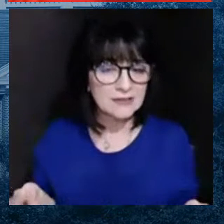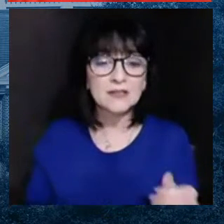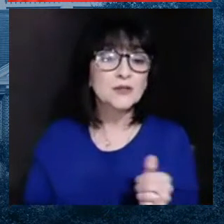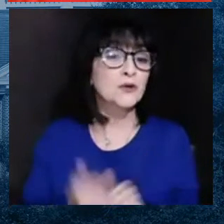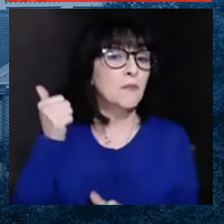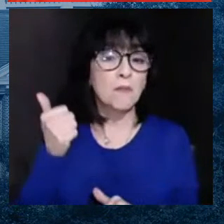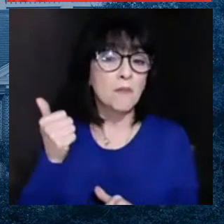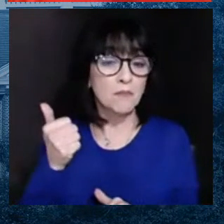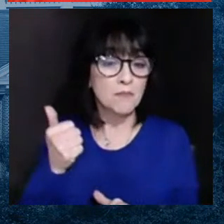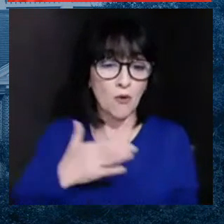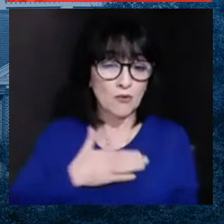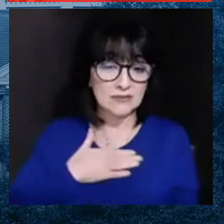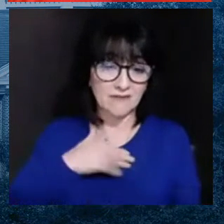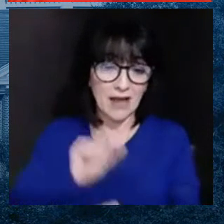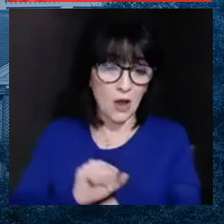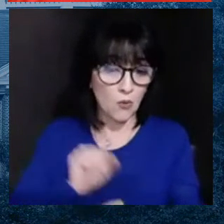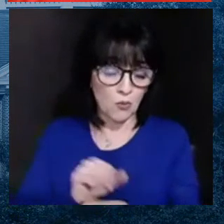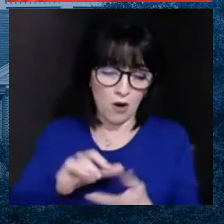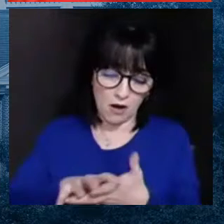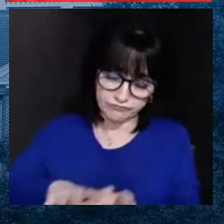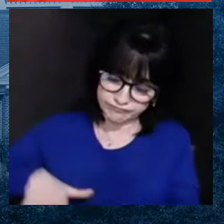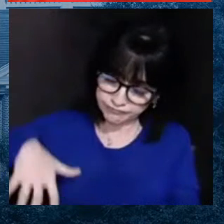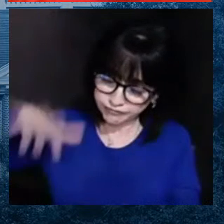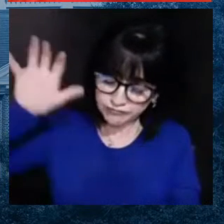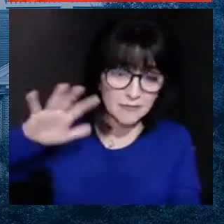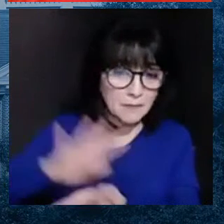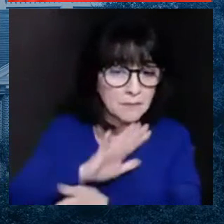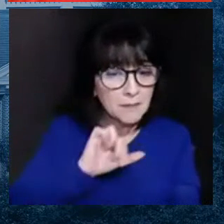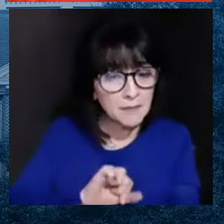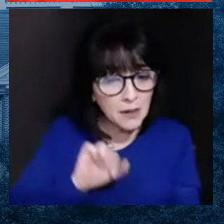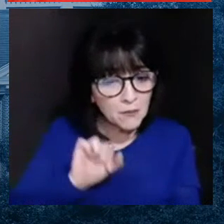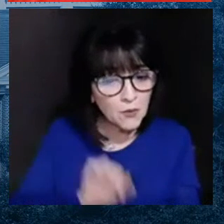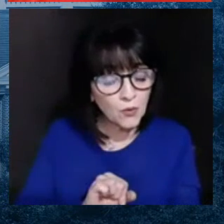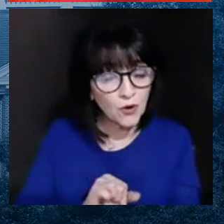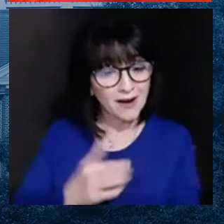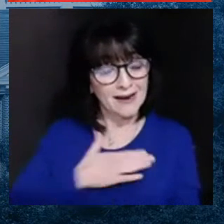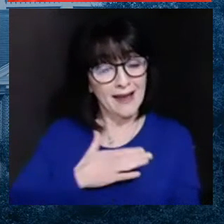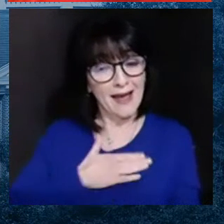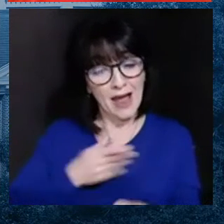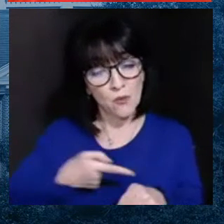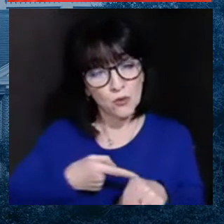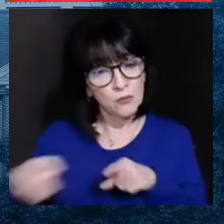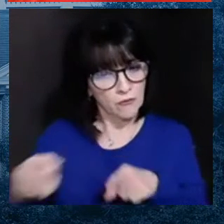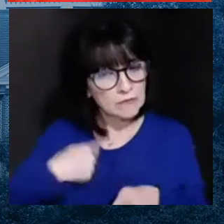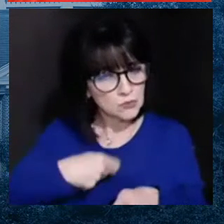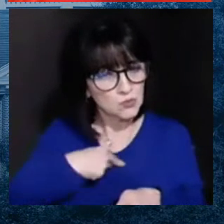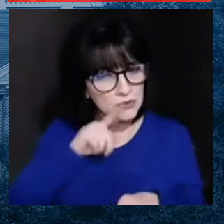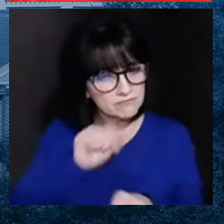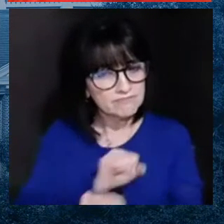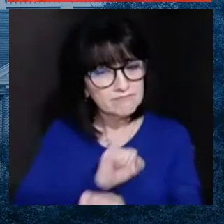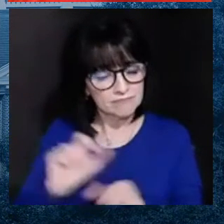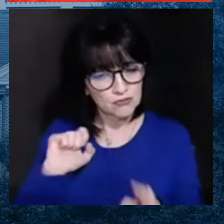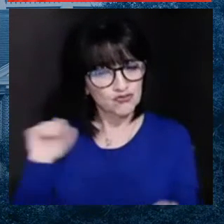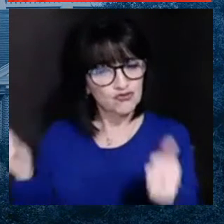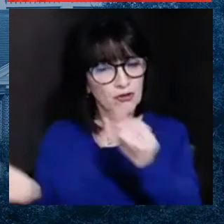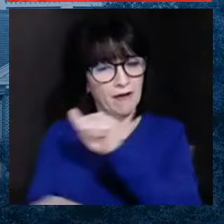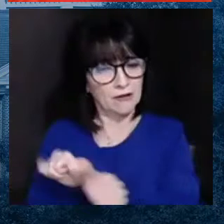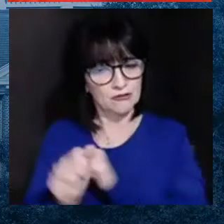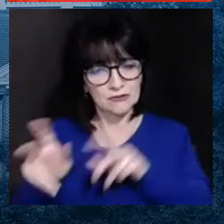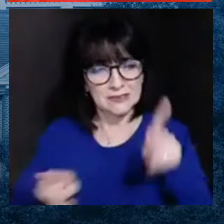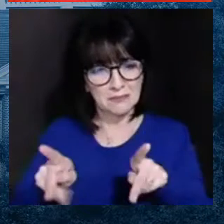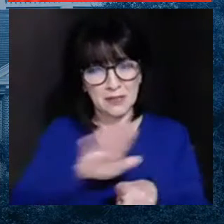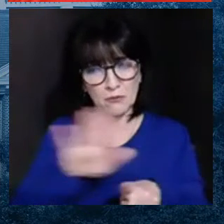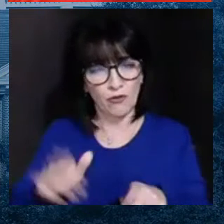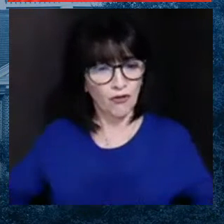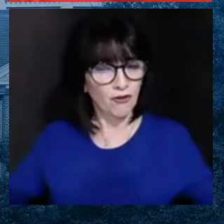as we do. We work in a profession that changes people's lives. And it's my honor to be able to sponsor this legislation to